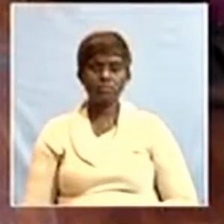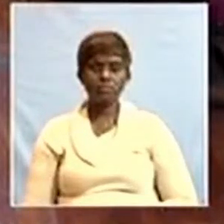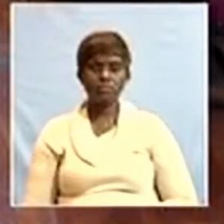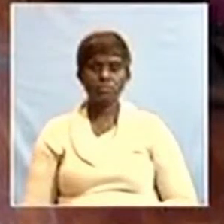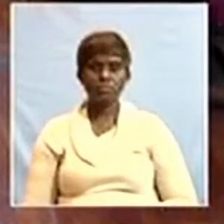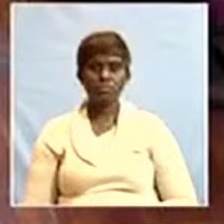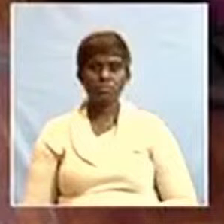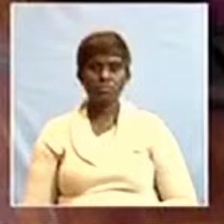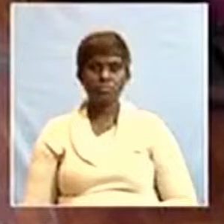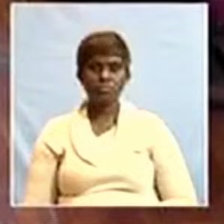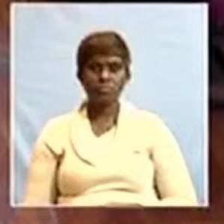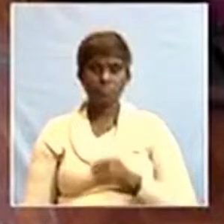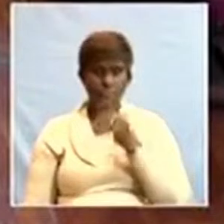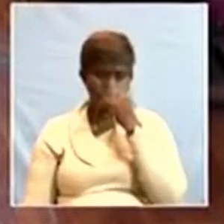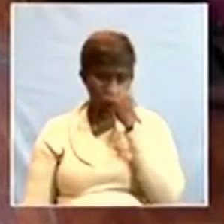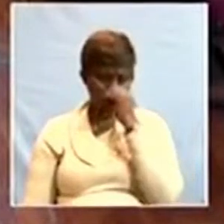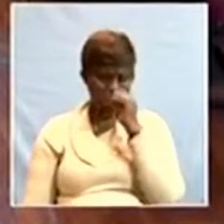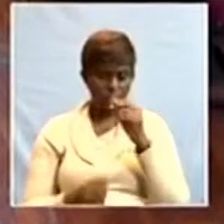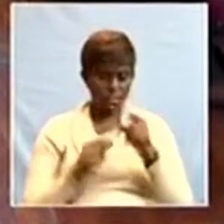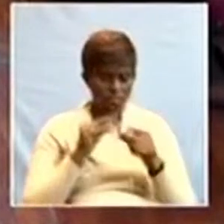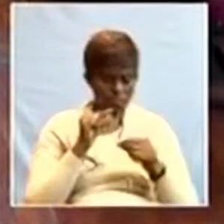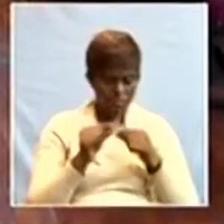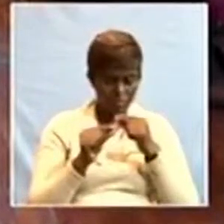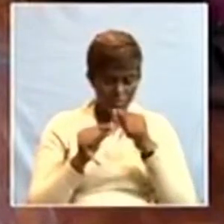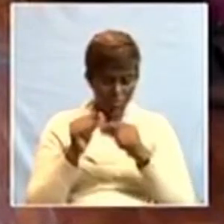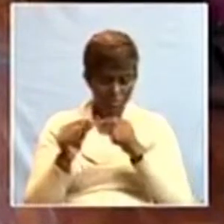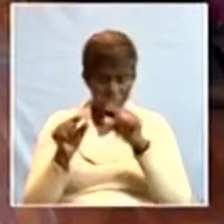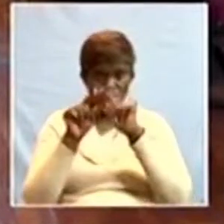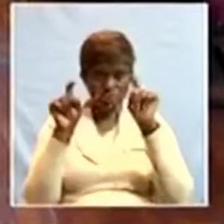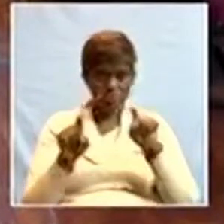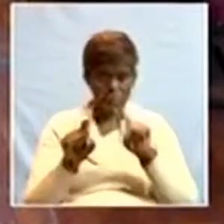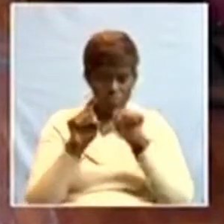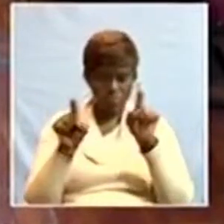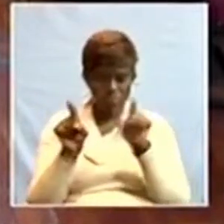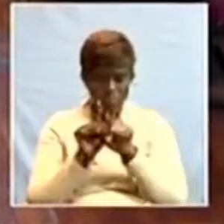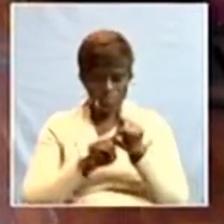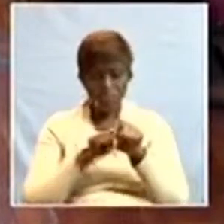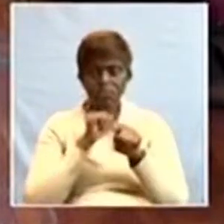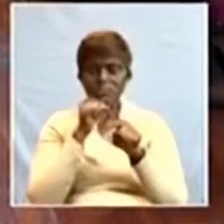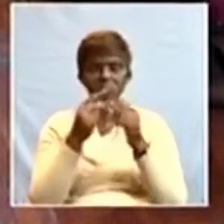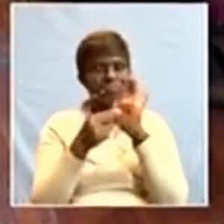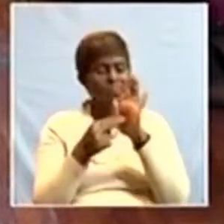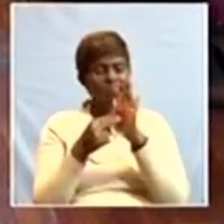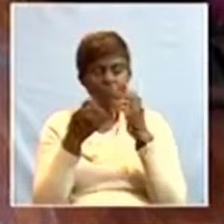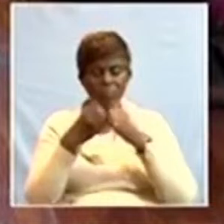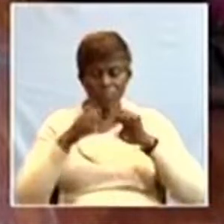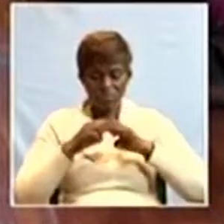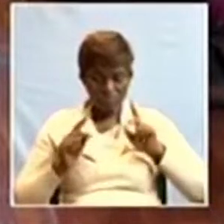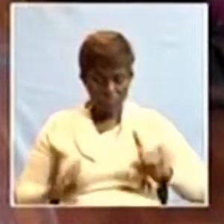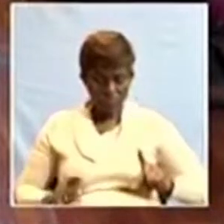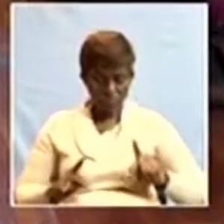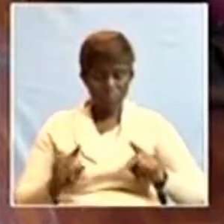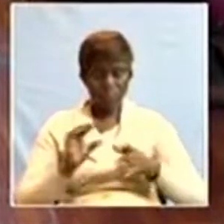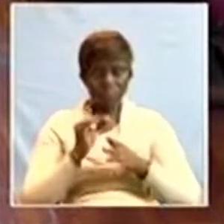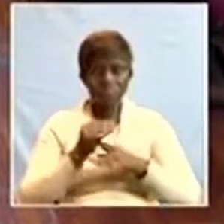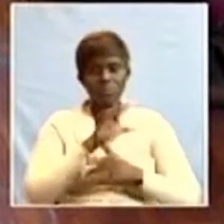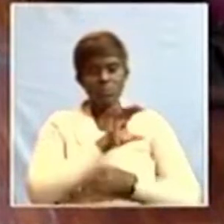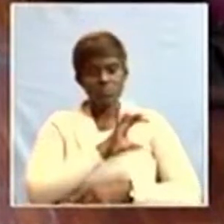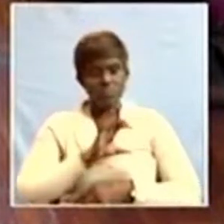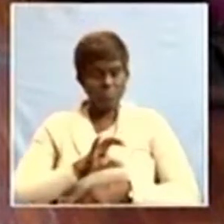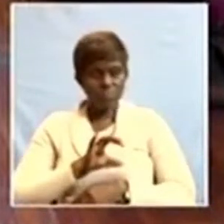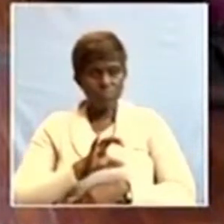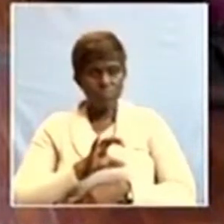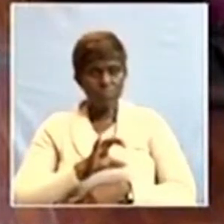the seed certificates do not indicate even the person, the company that